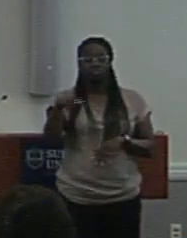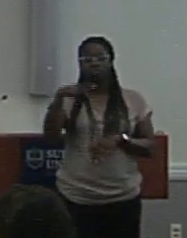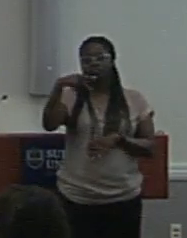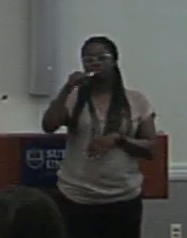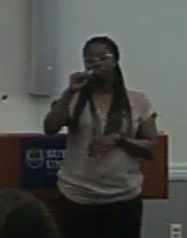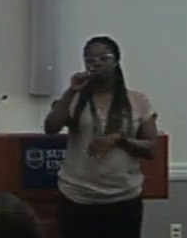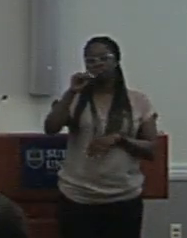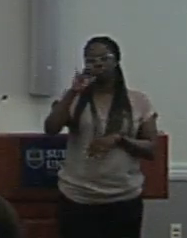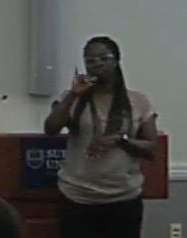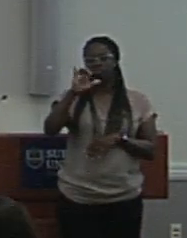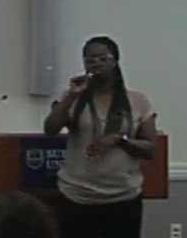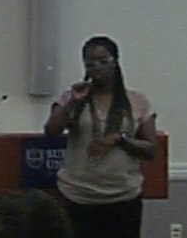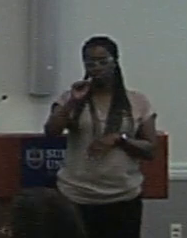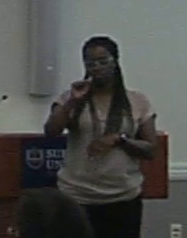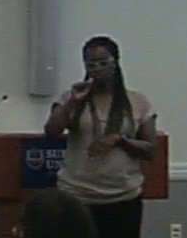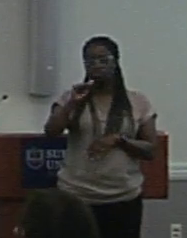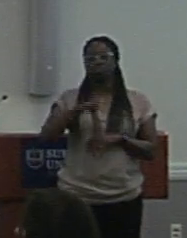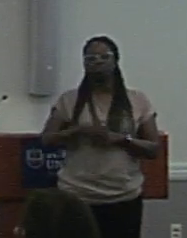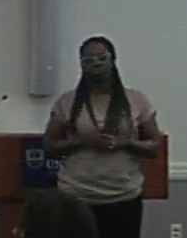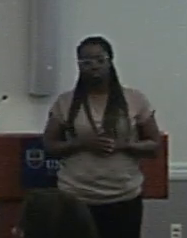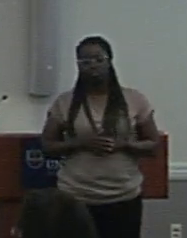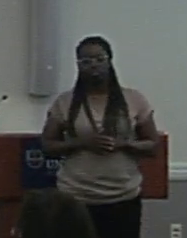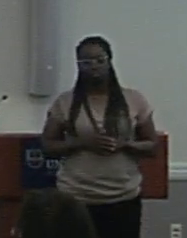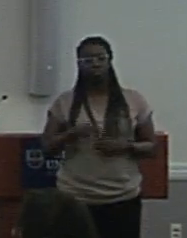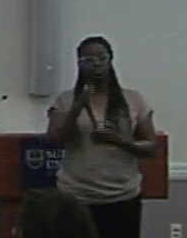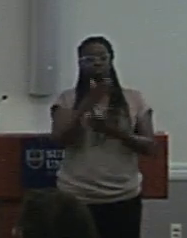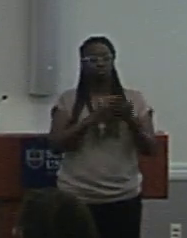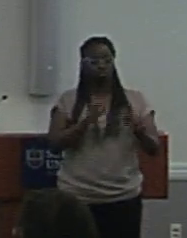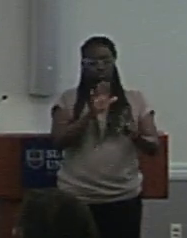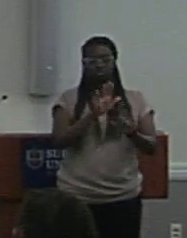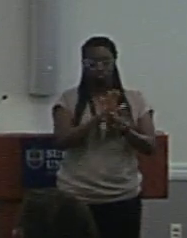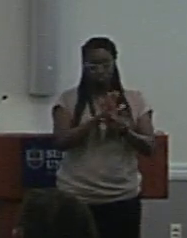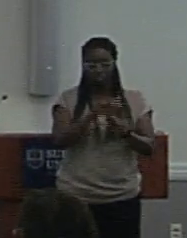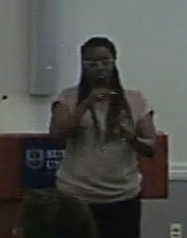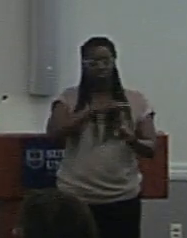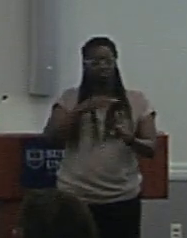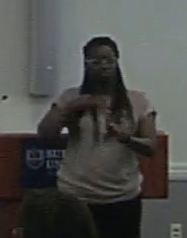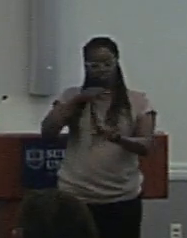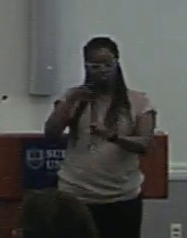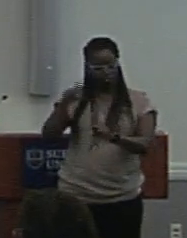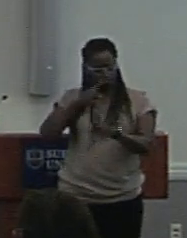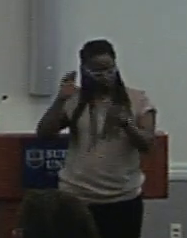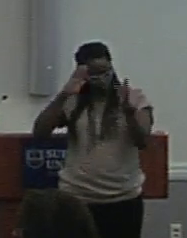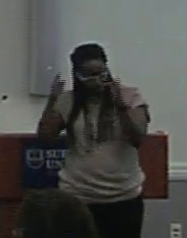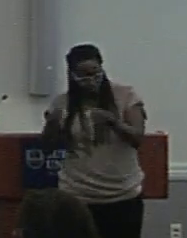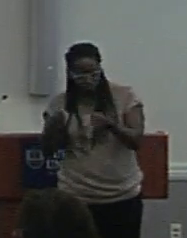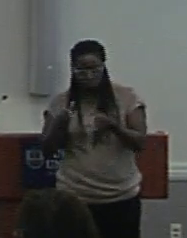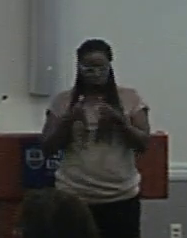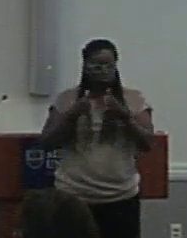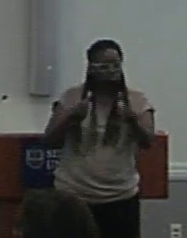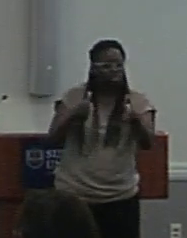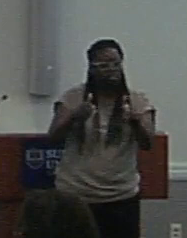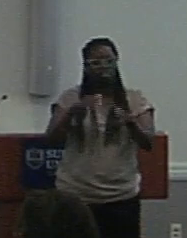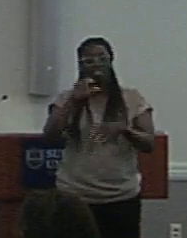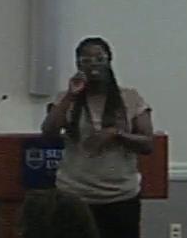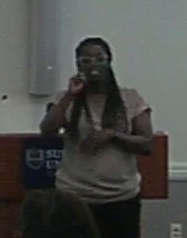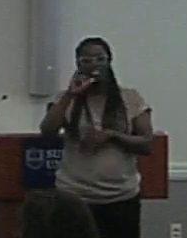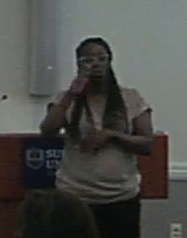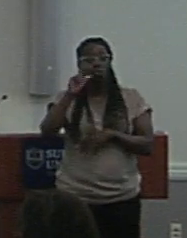of her staff also work very closely on streets and sidewalks. But Patricia, you can take it. Yeah.